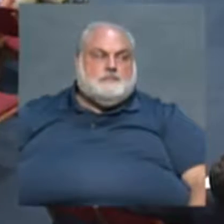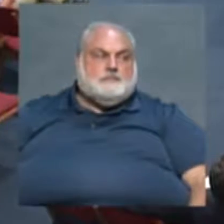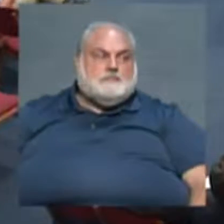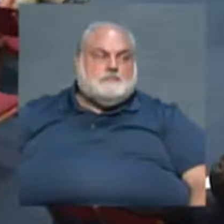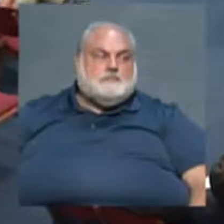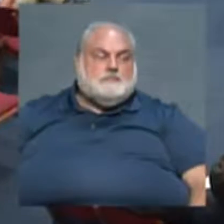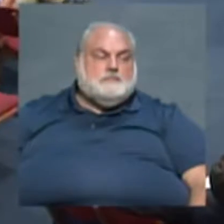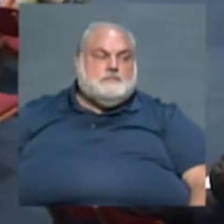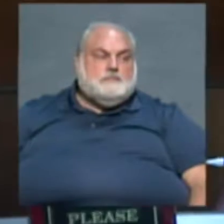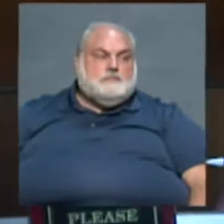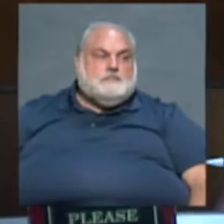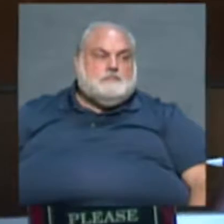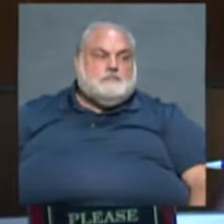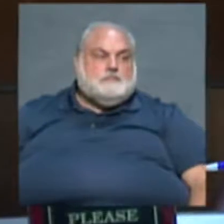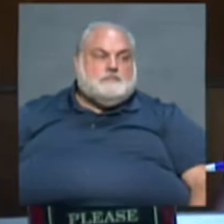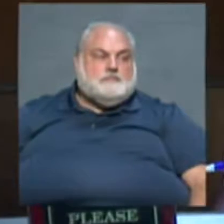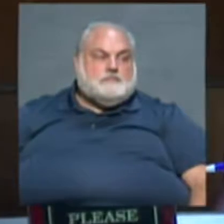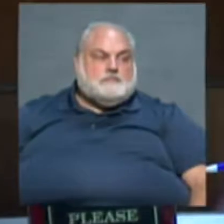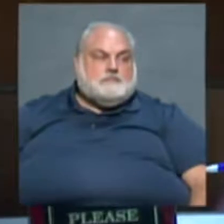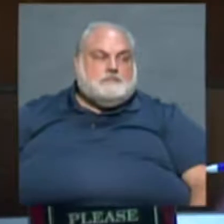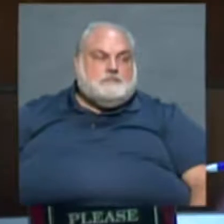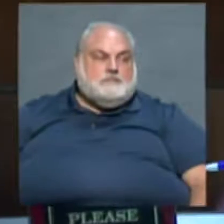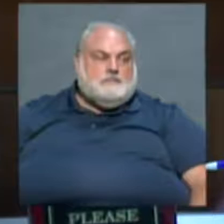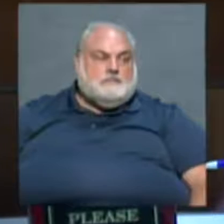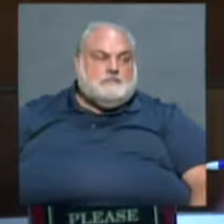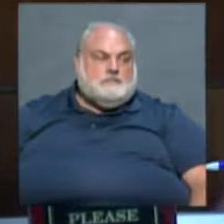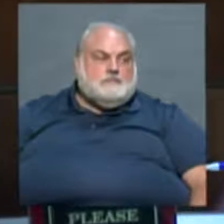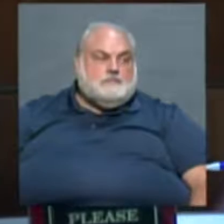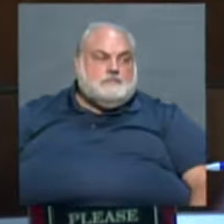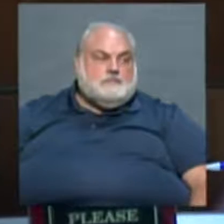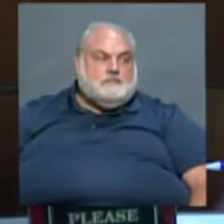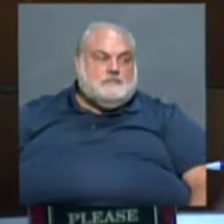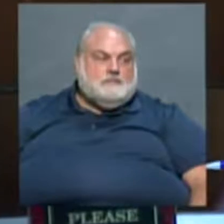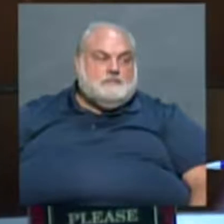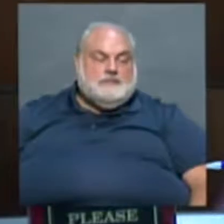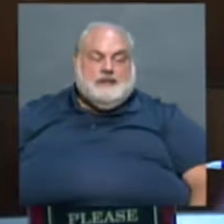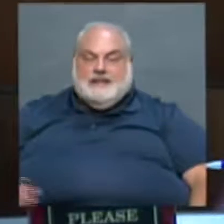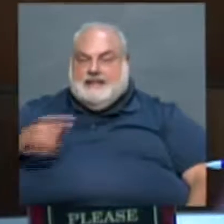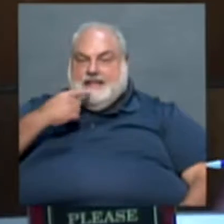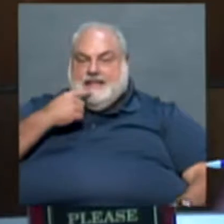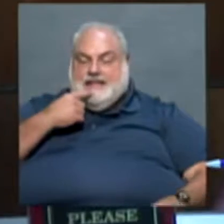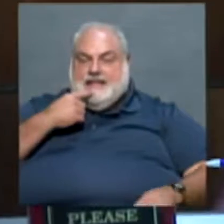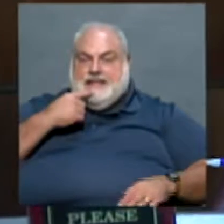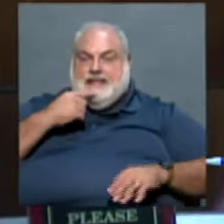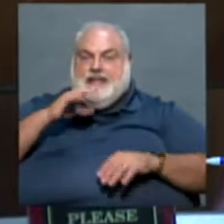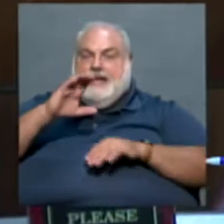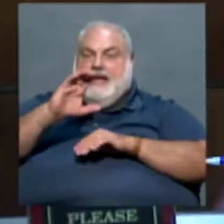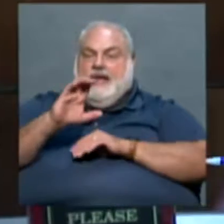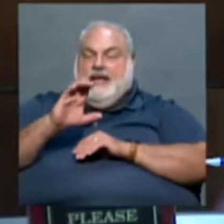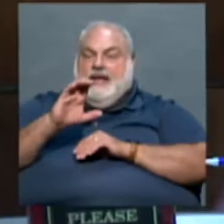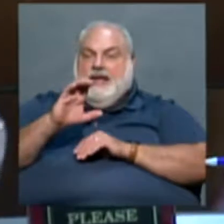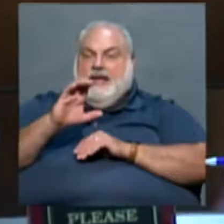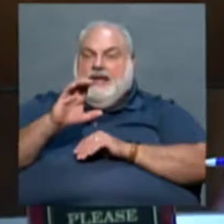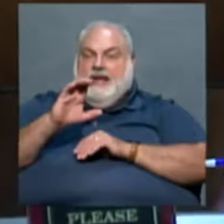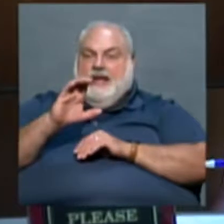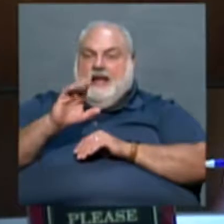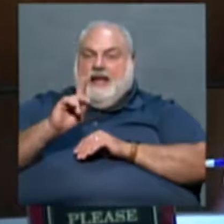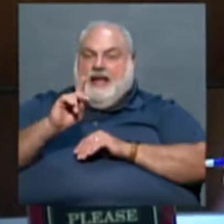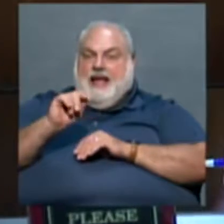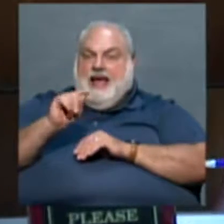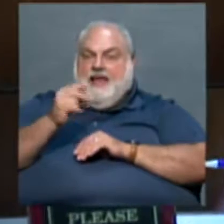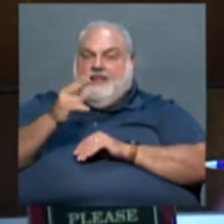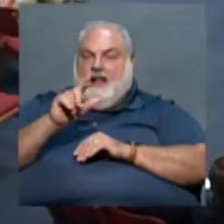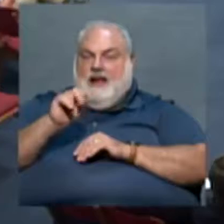opposition. Or actually, it doesn't actually state. Kathleen Olson.